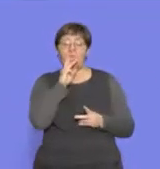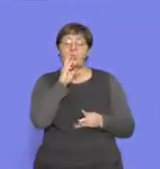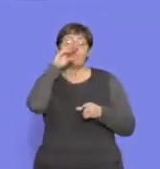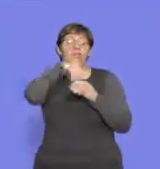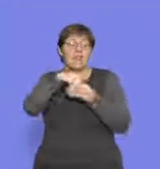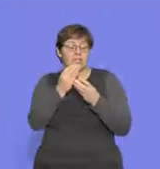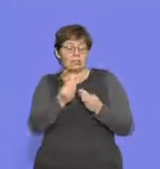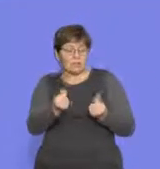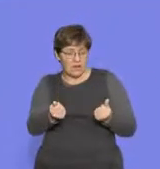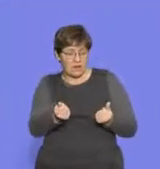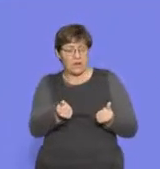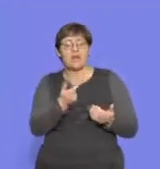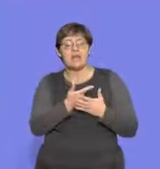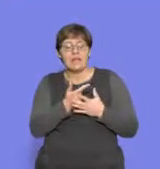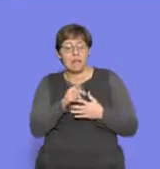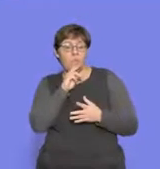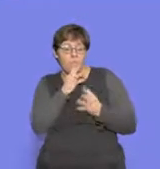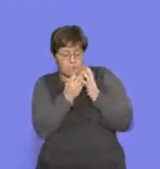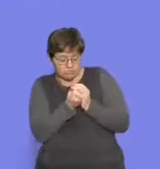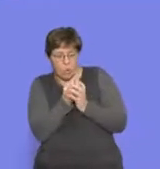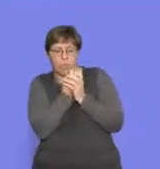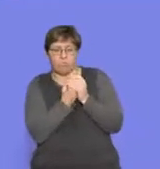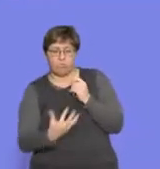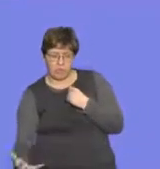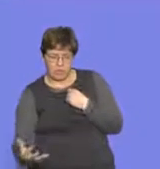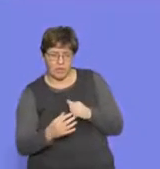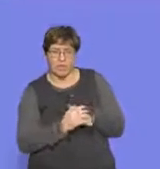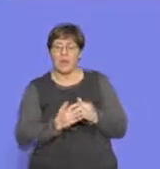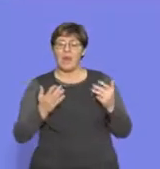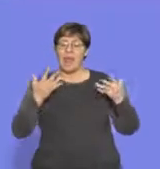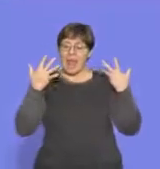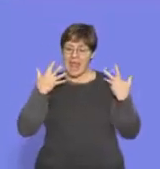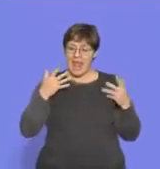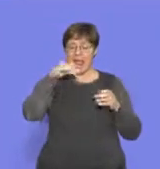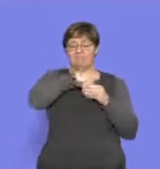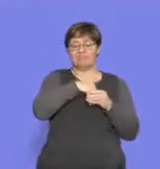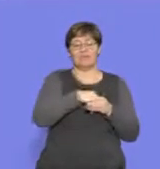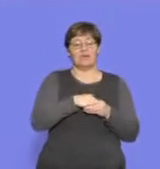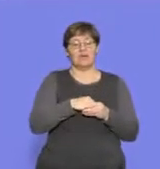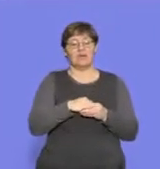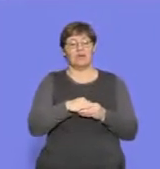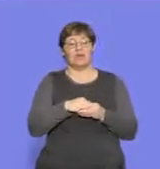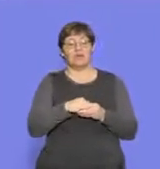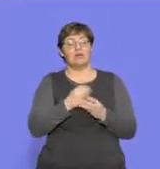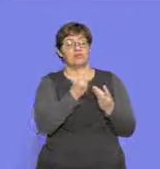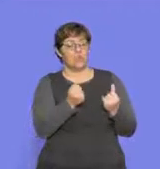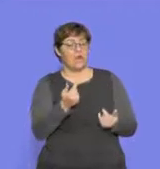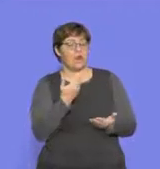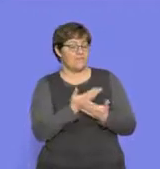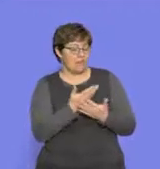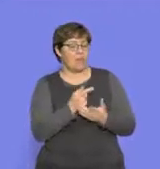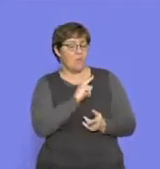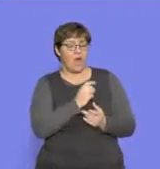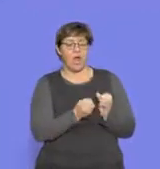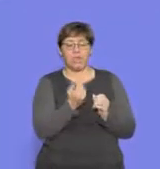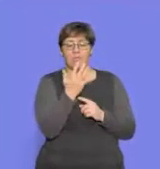its ability to be able to hold water, along with the air available in the soil for the growth of plants as well as the